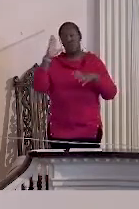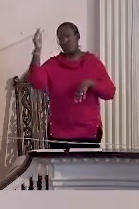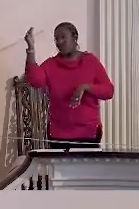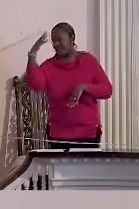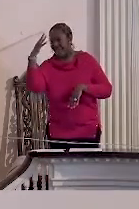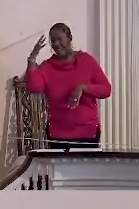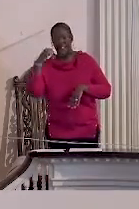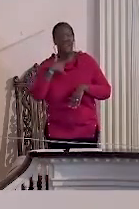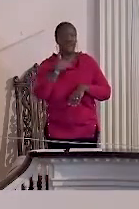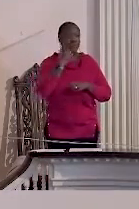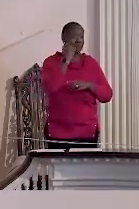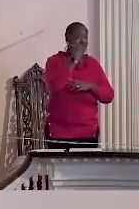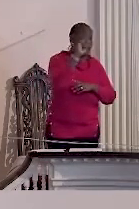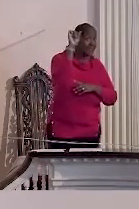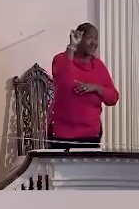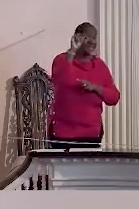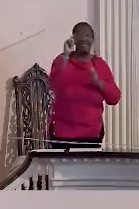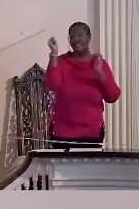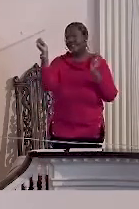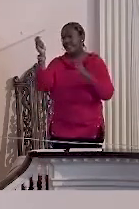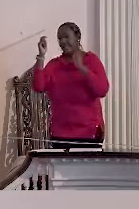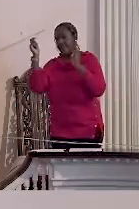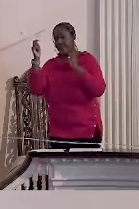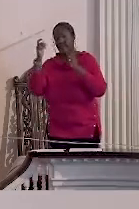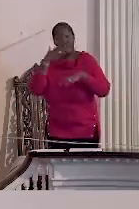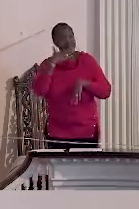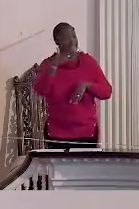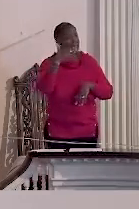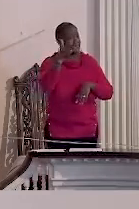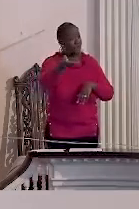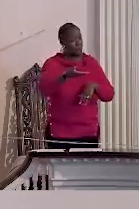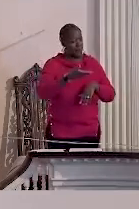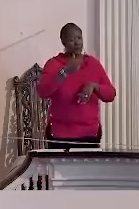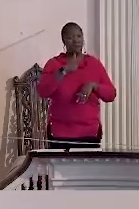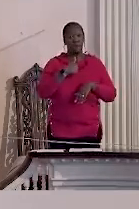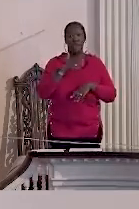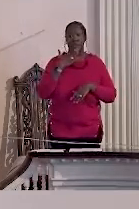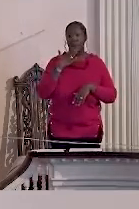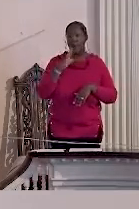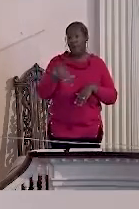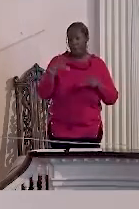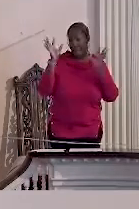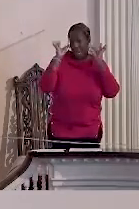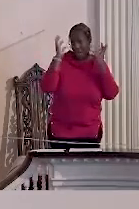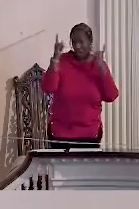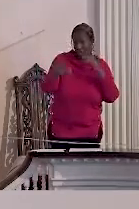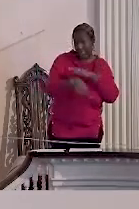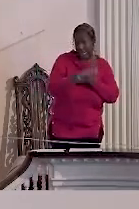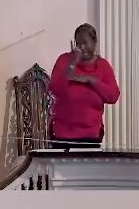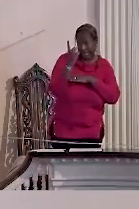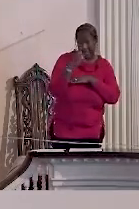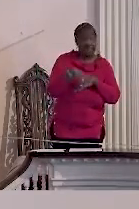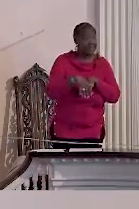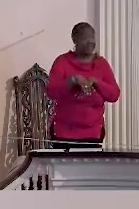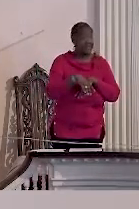and celebrations. Thank you for welcoming me on bad hair days. Thank you.